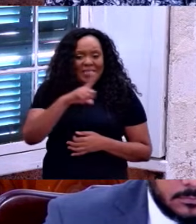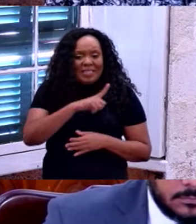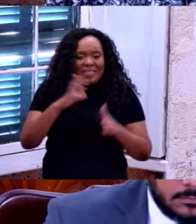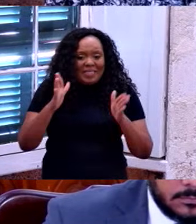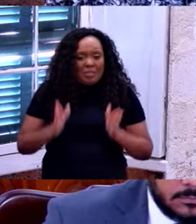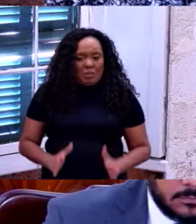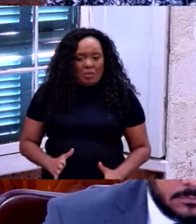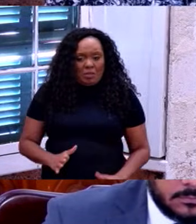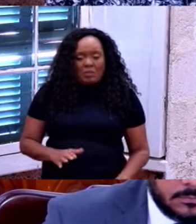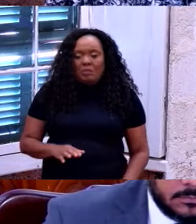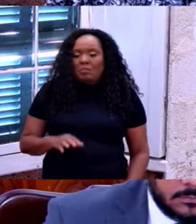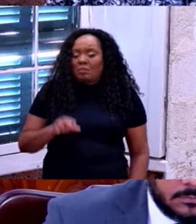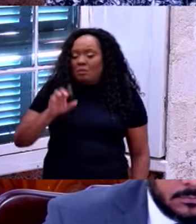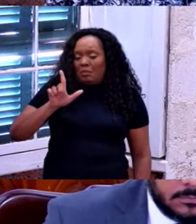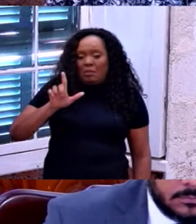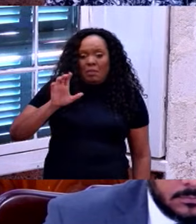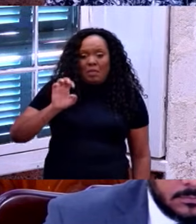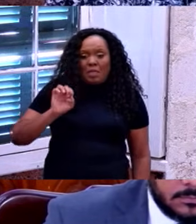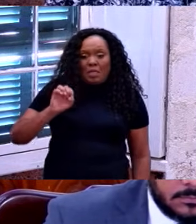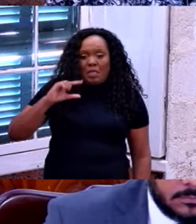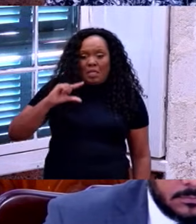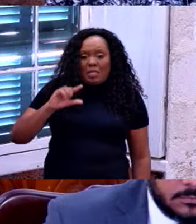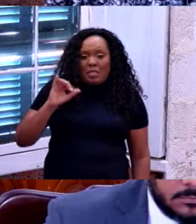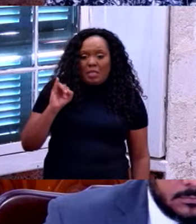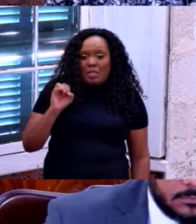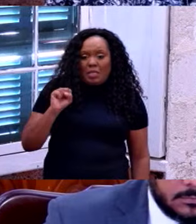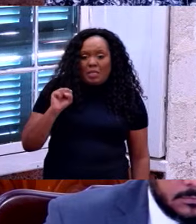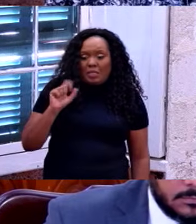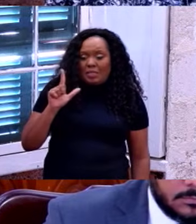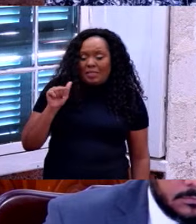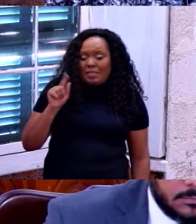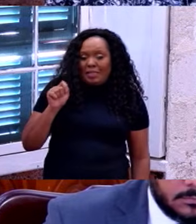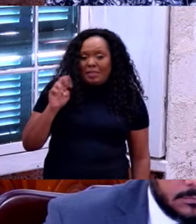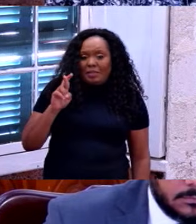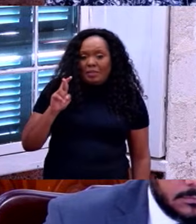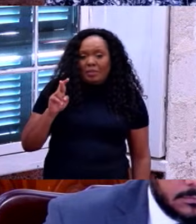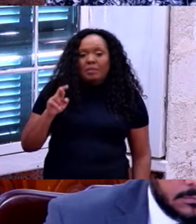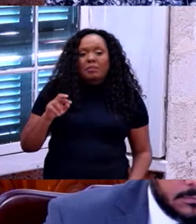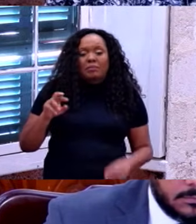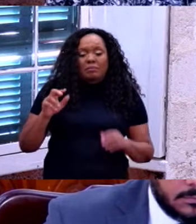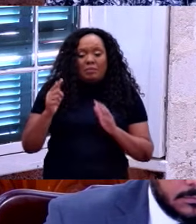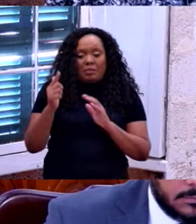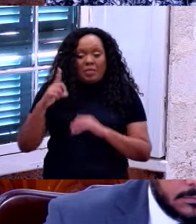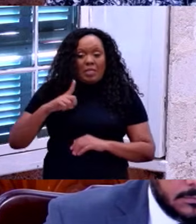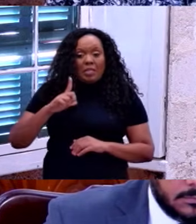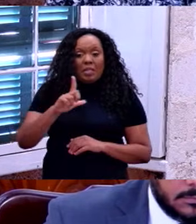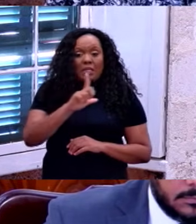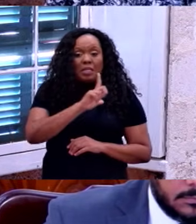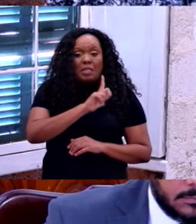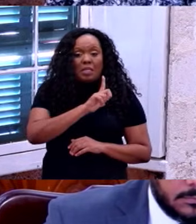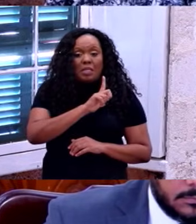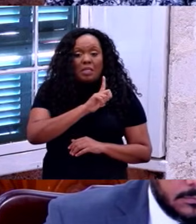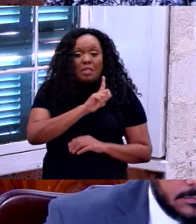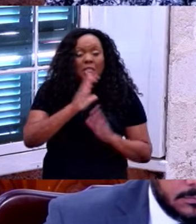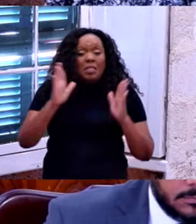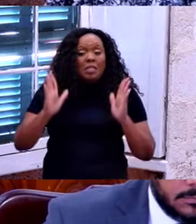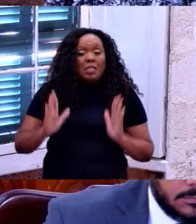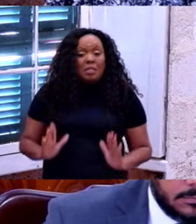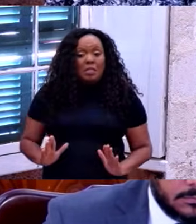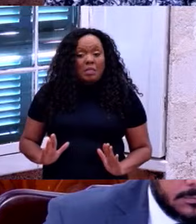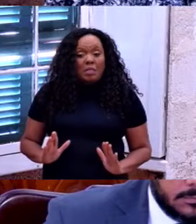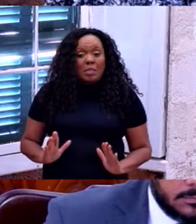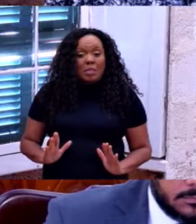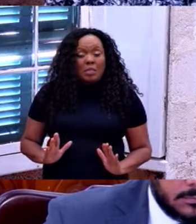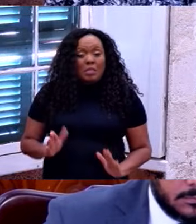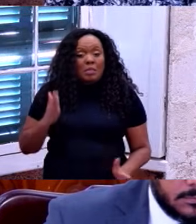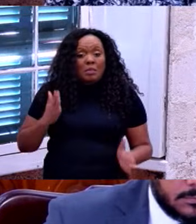to the Constitution. I'm not seeing, somebody can help me with if a